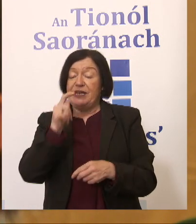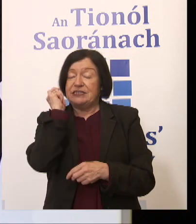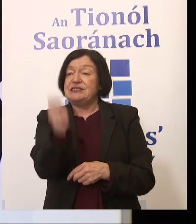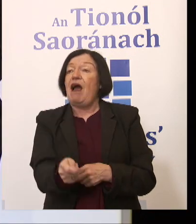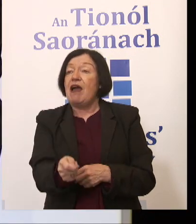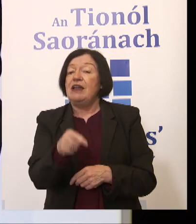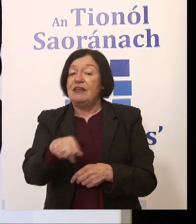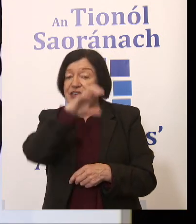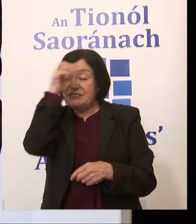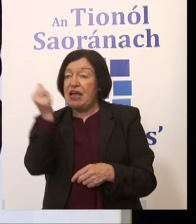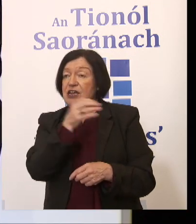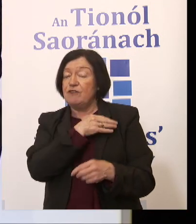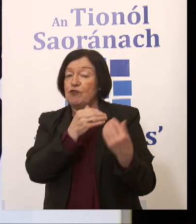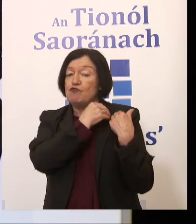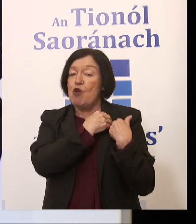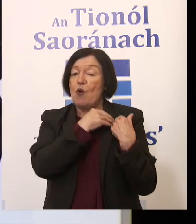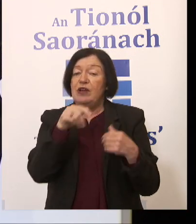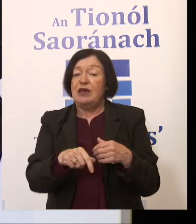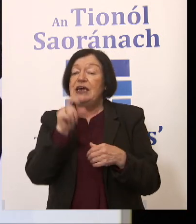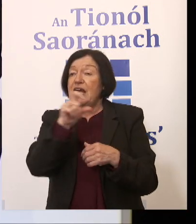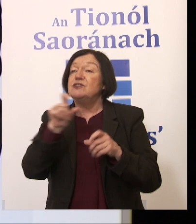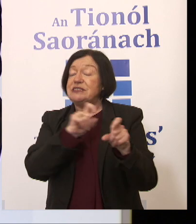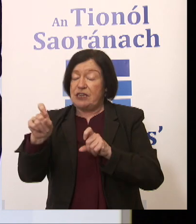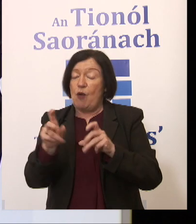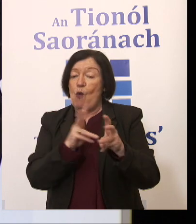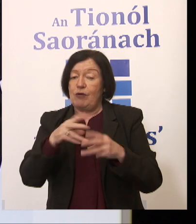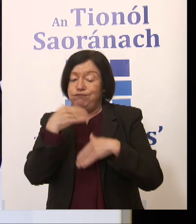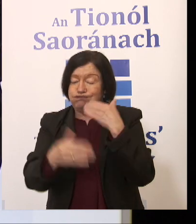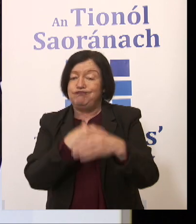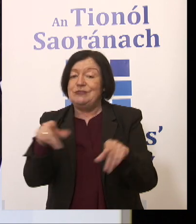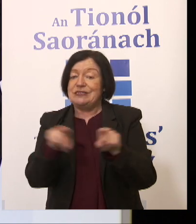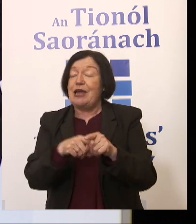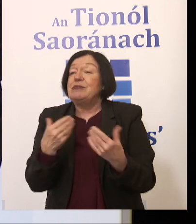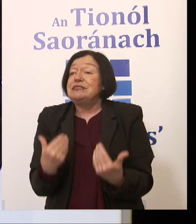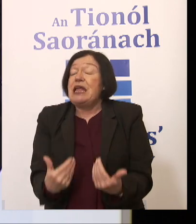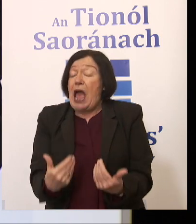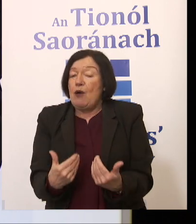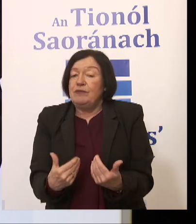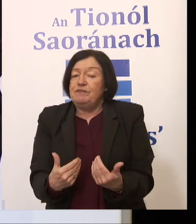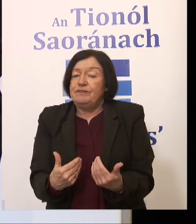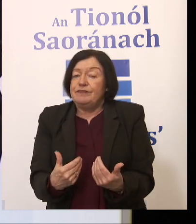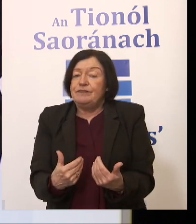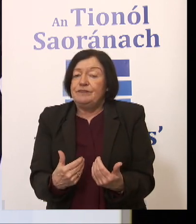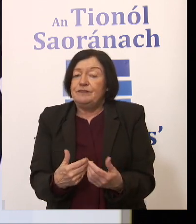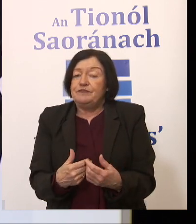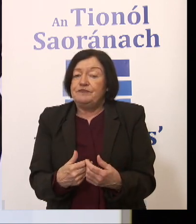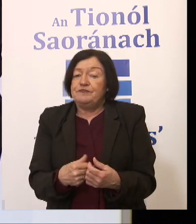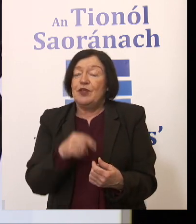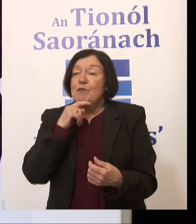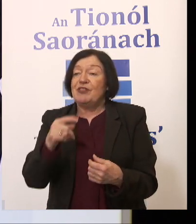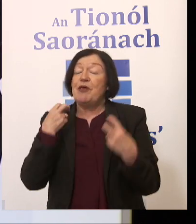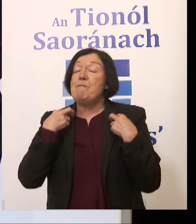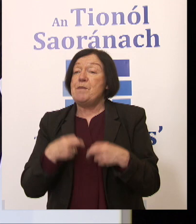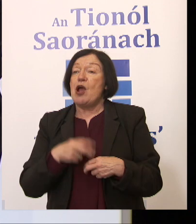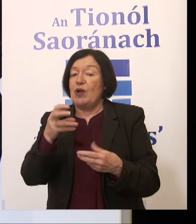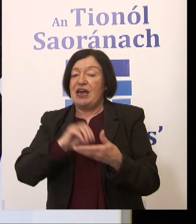assigned the executive functions. The council will still operate in the way it operates at the moment, but the mayor would